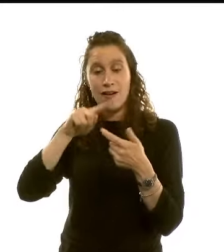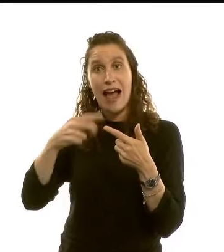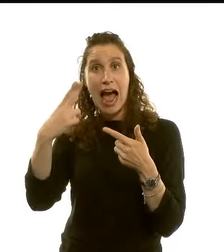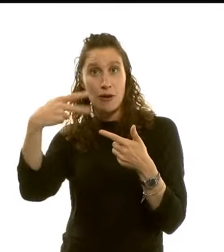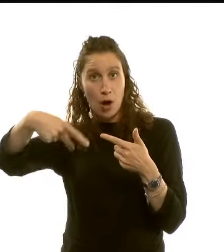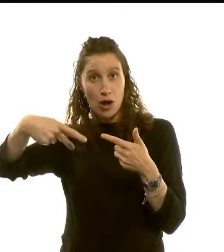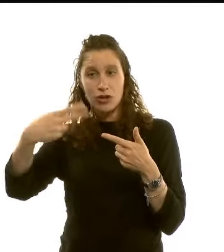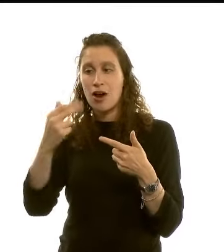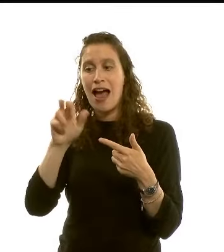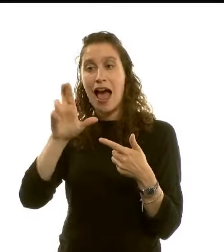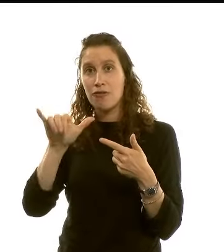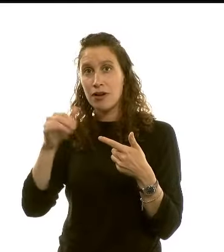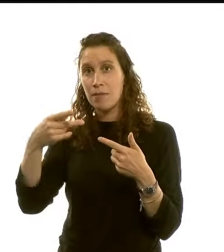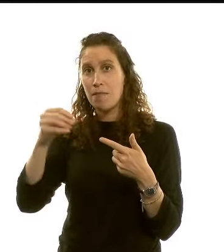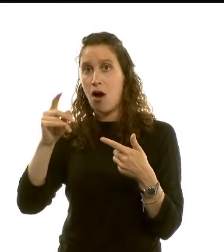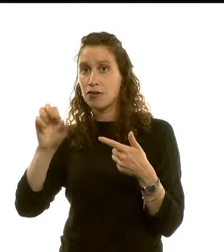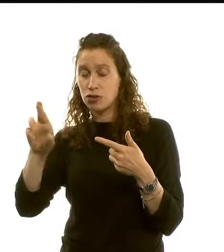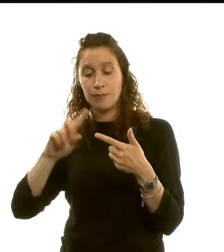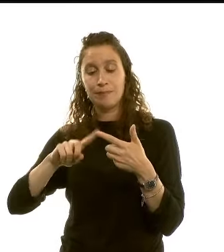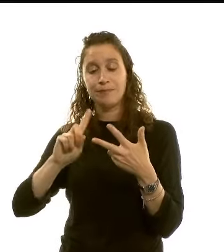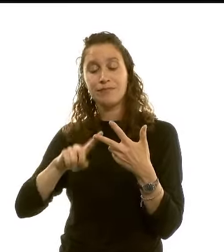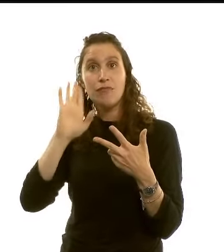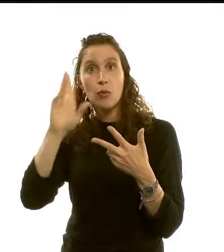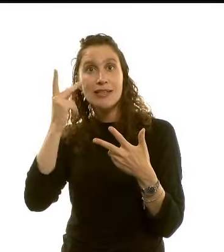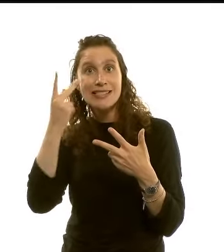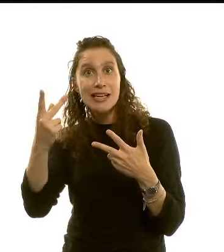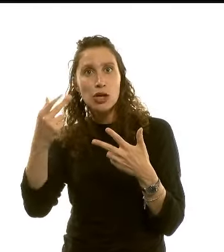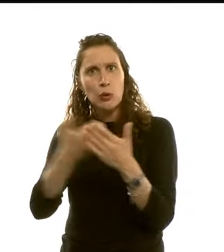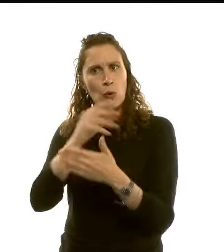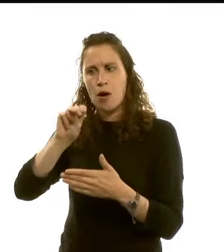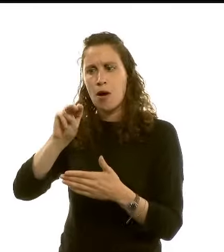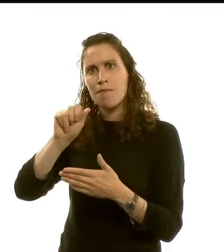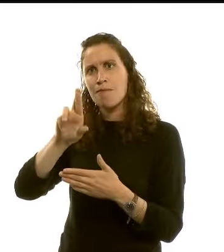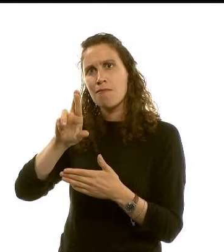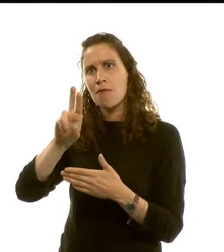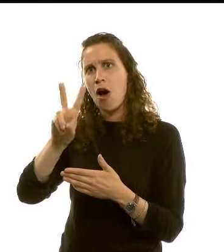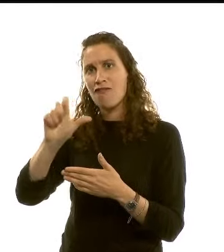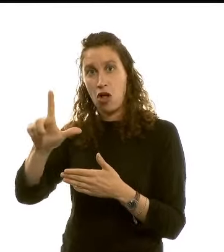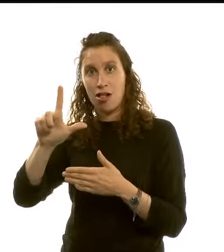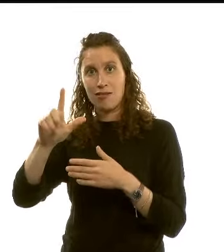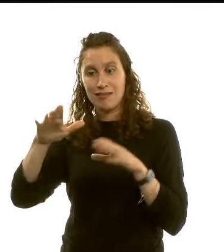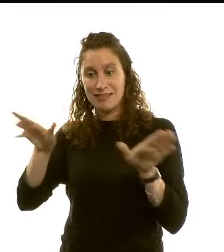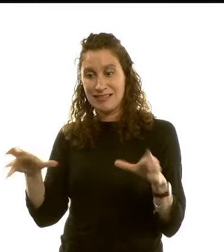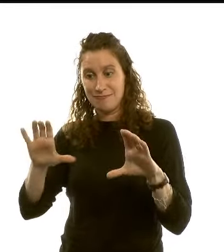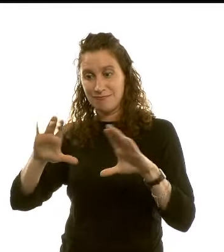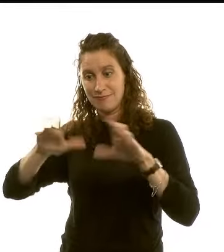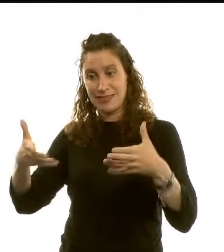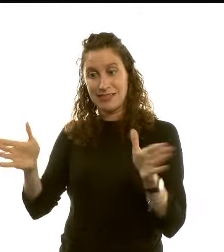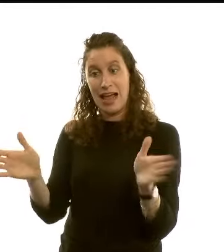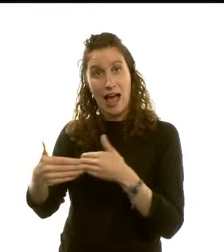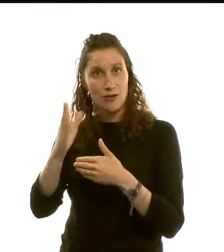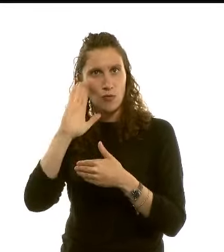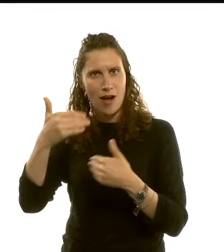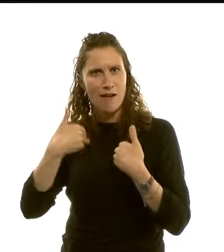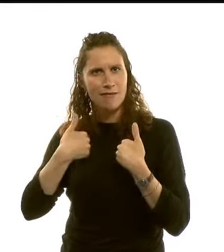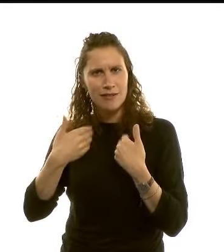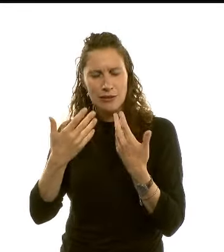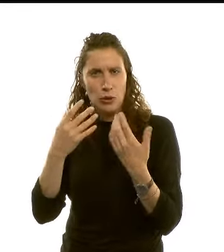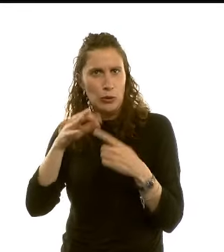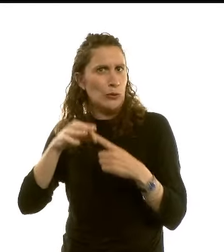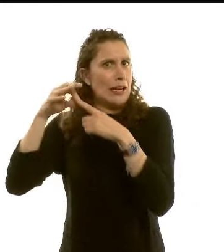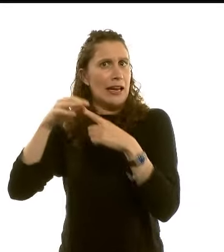an appearance. We'll see inside a thrilling new set from the Marvel Universe and undertake a unique and breathtaking LEGO